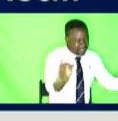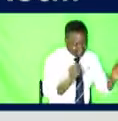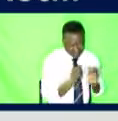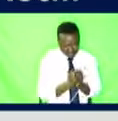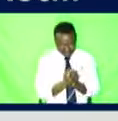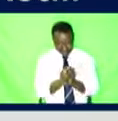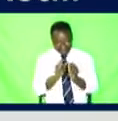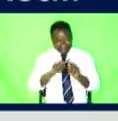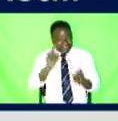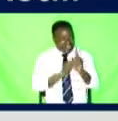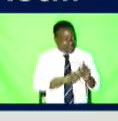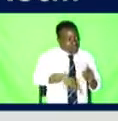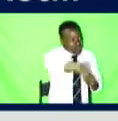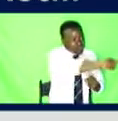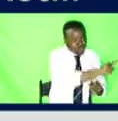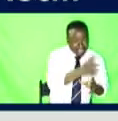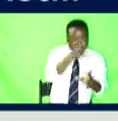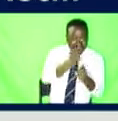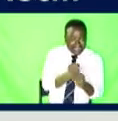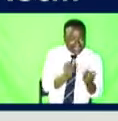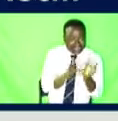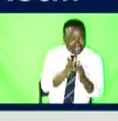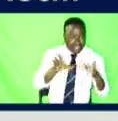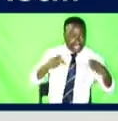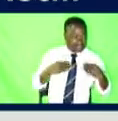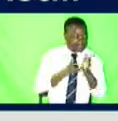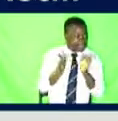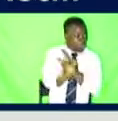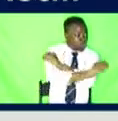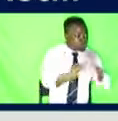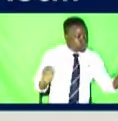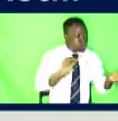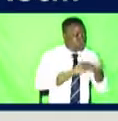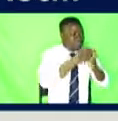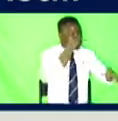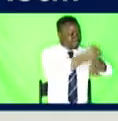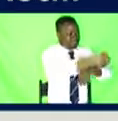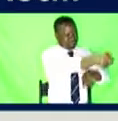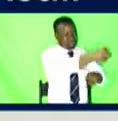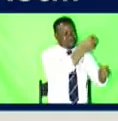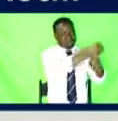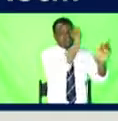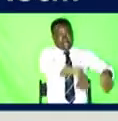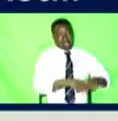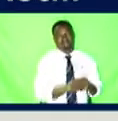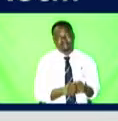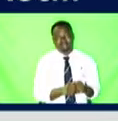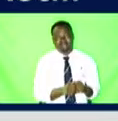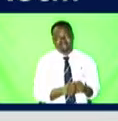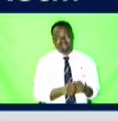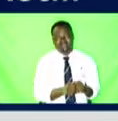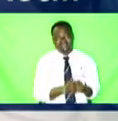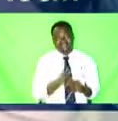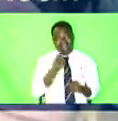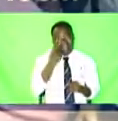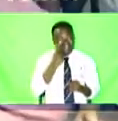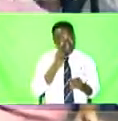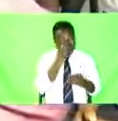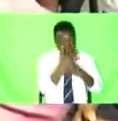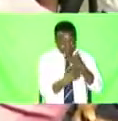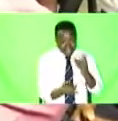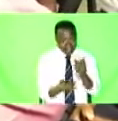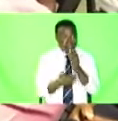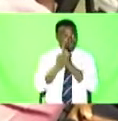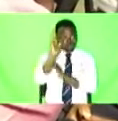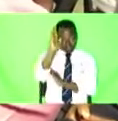has his own self to be blamed. So if the sinner receives Jesus by faith, then the blood of Christ cleanses